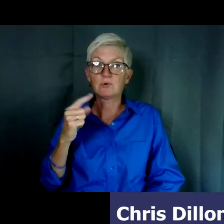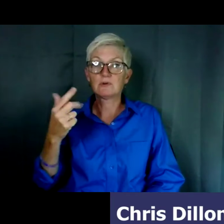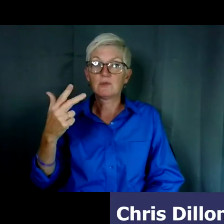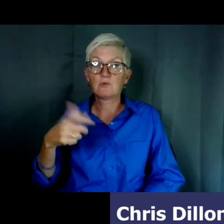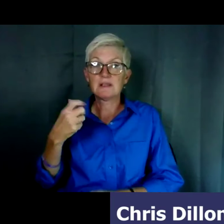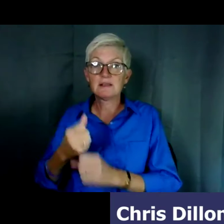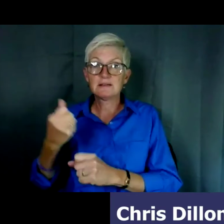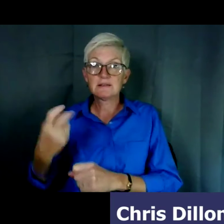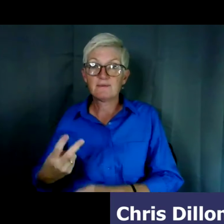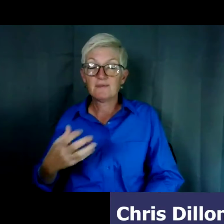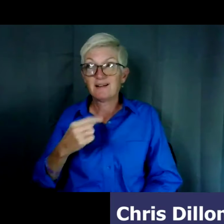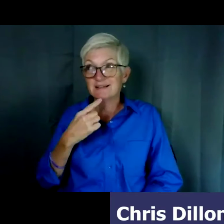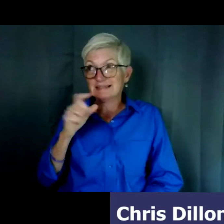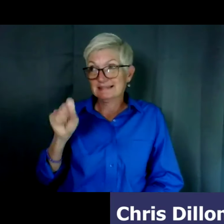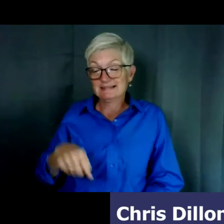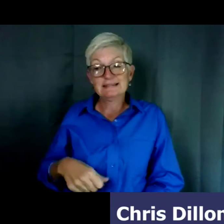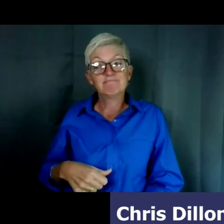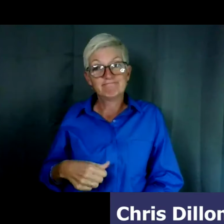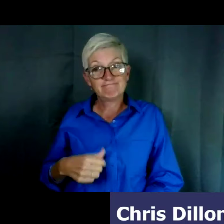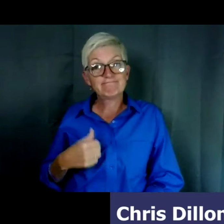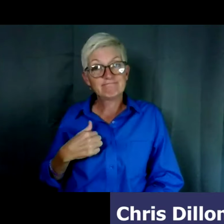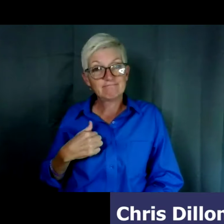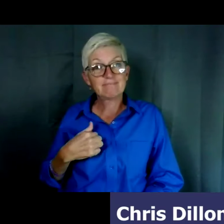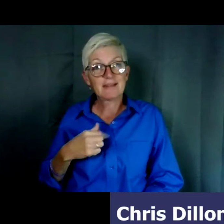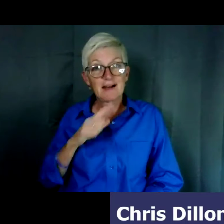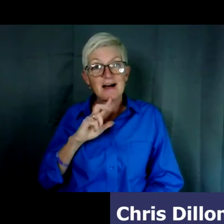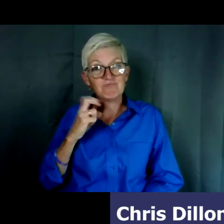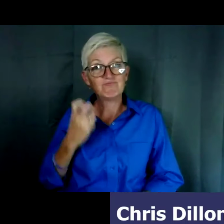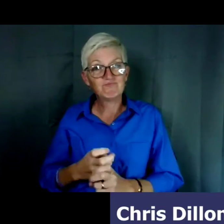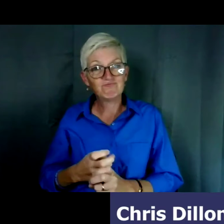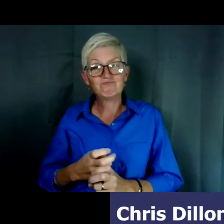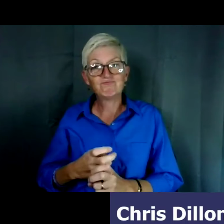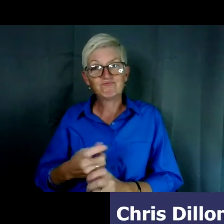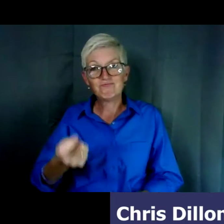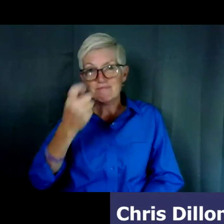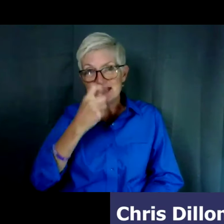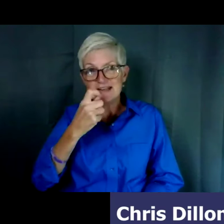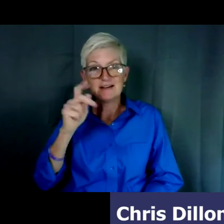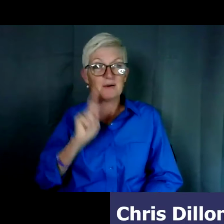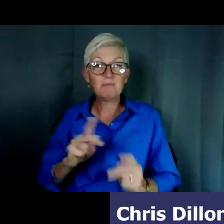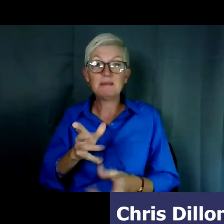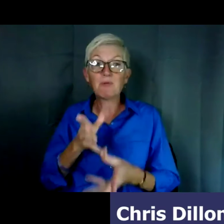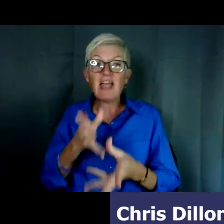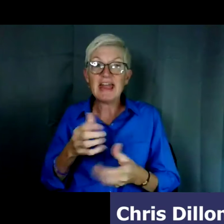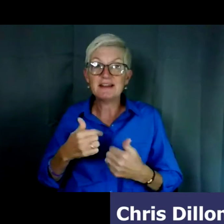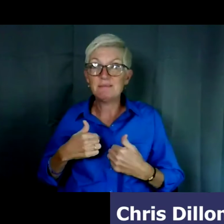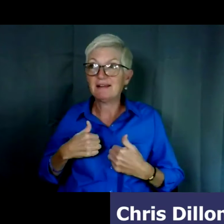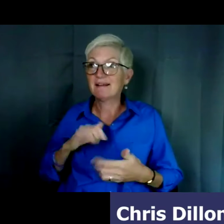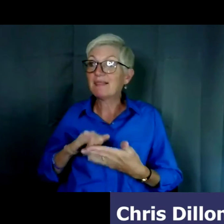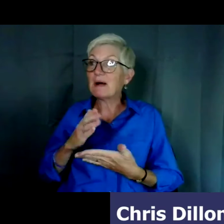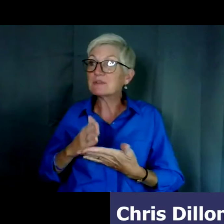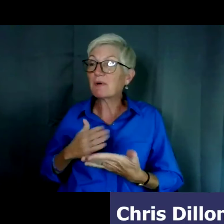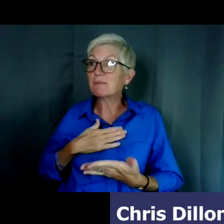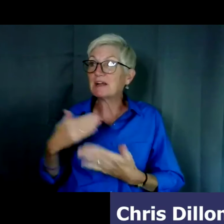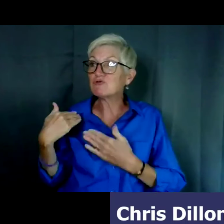And I will say, yes, I was pretty ruthless, pretty nasty. People hated me. That was part of the job.